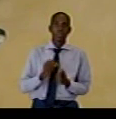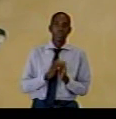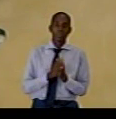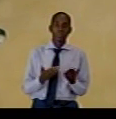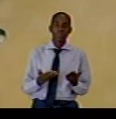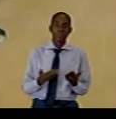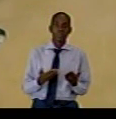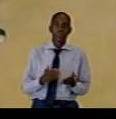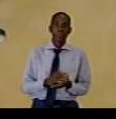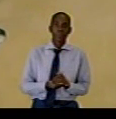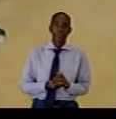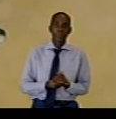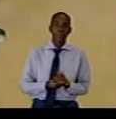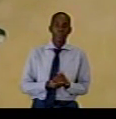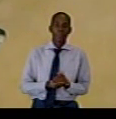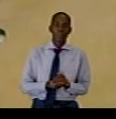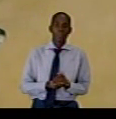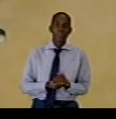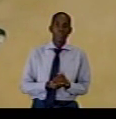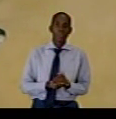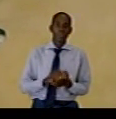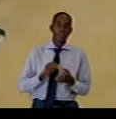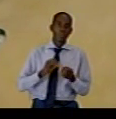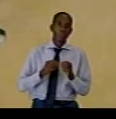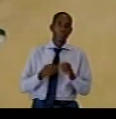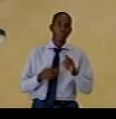Hymn number